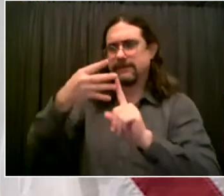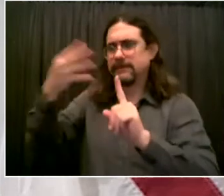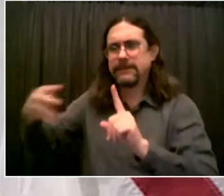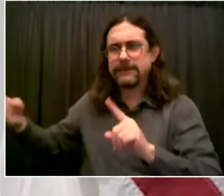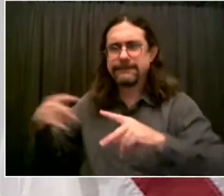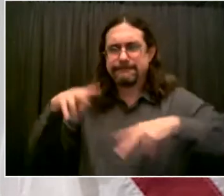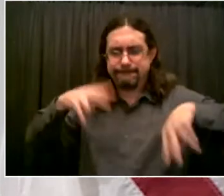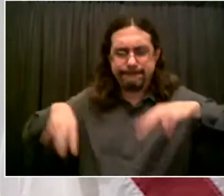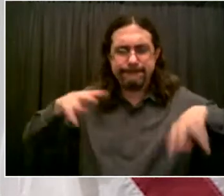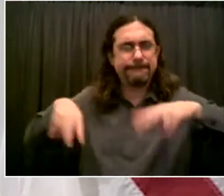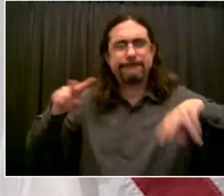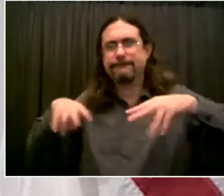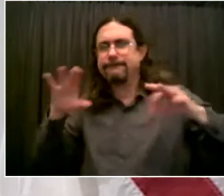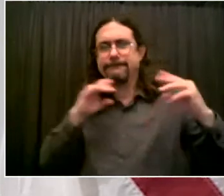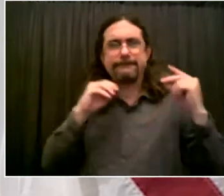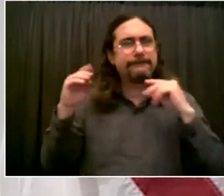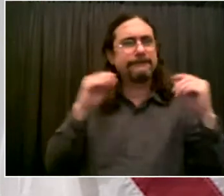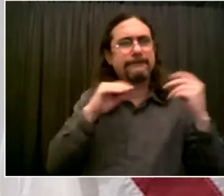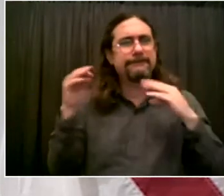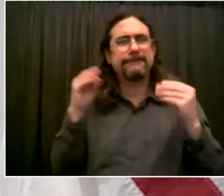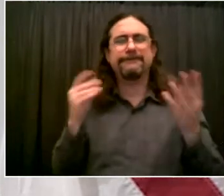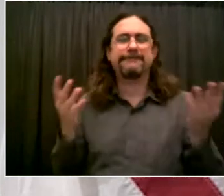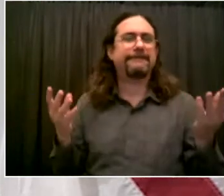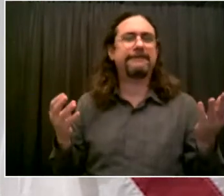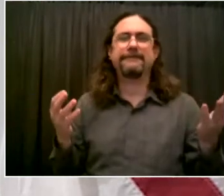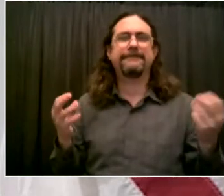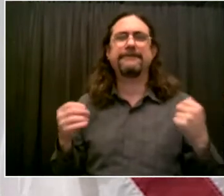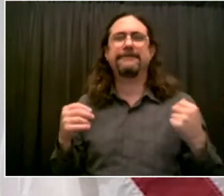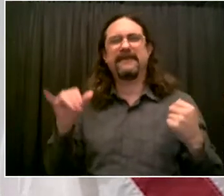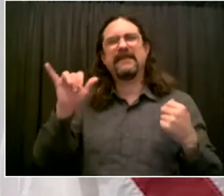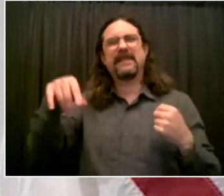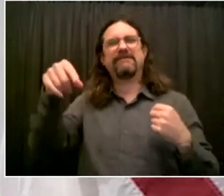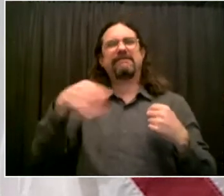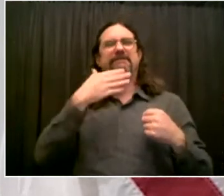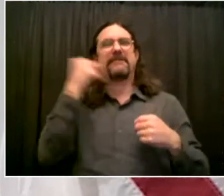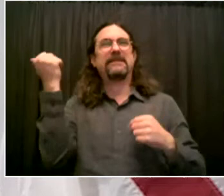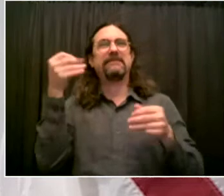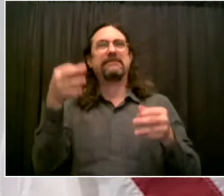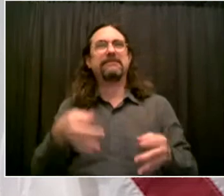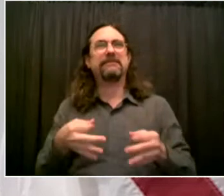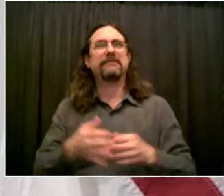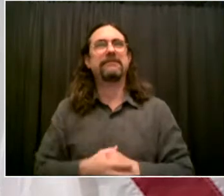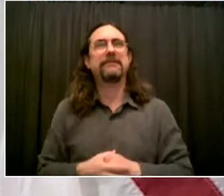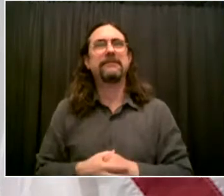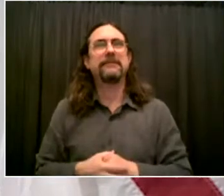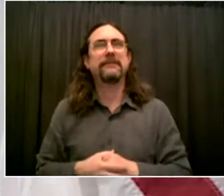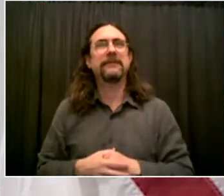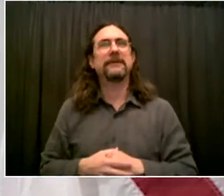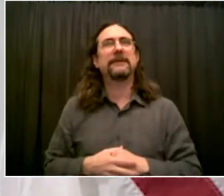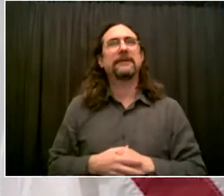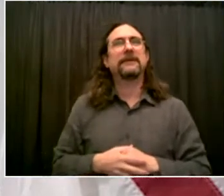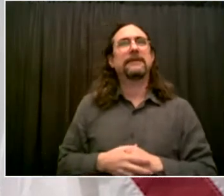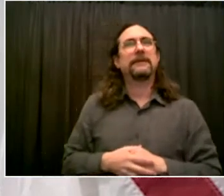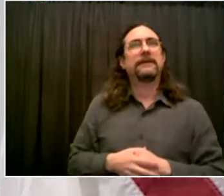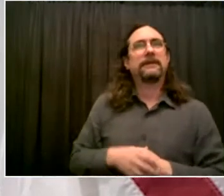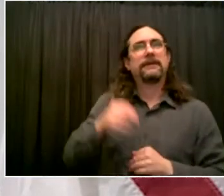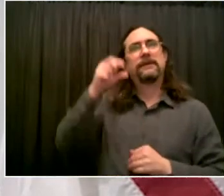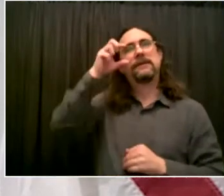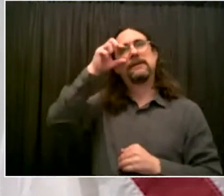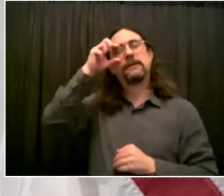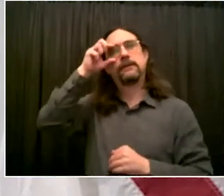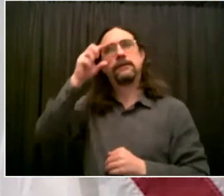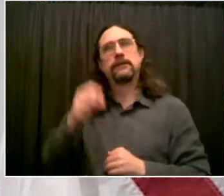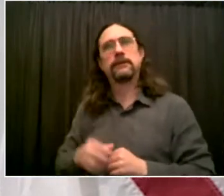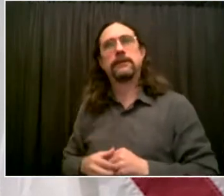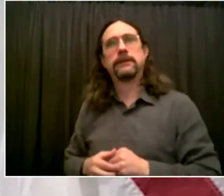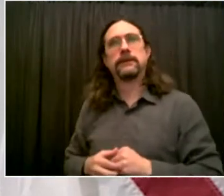on a larger scale, the first parade is going to be one to honor our healthcare heroes and our first responders, and that will go down